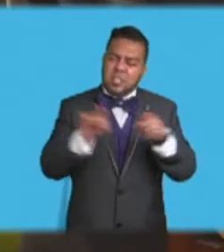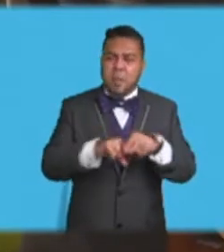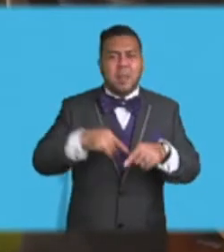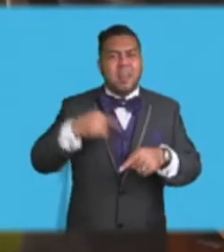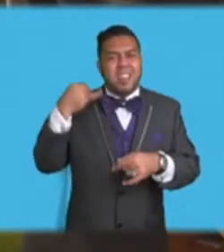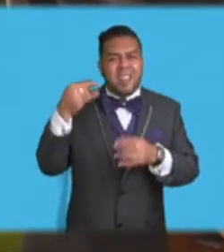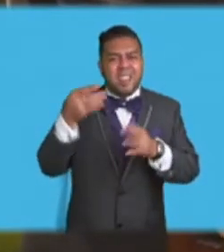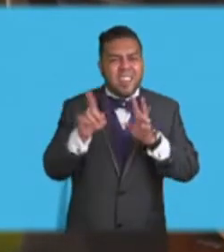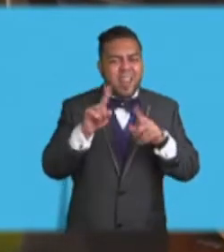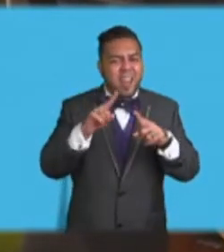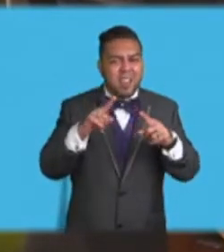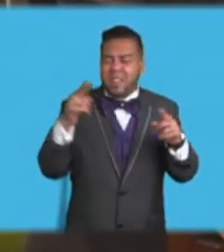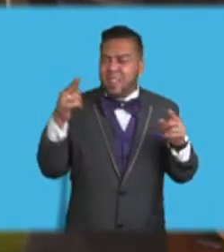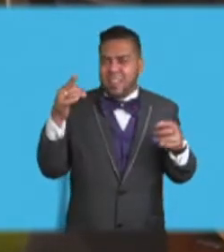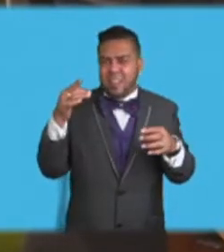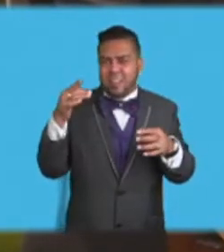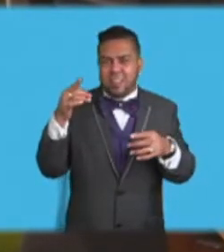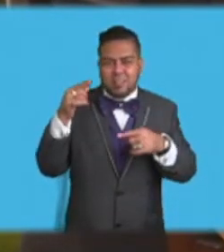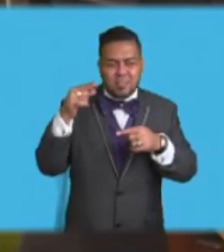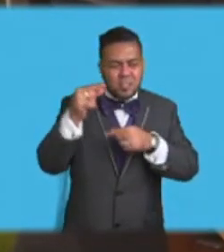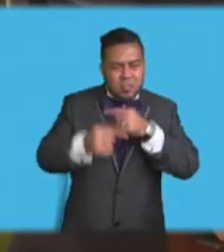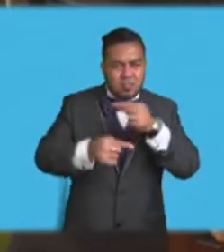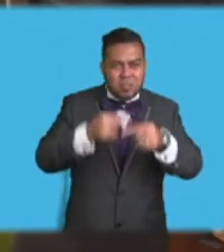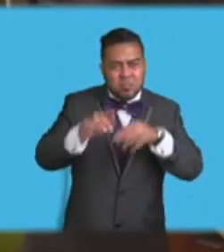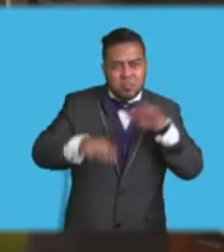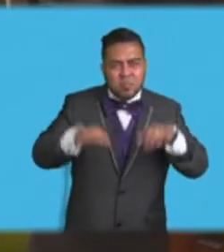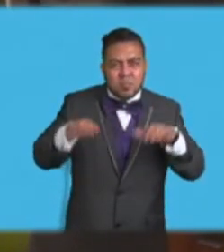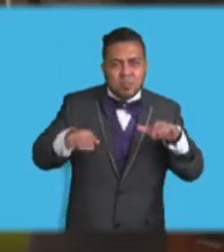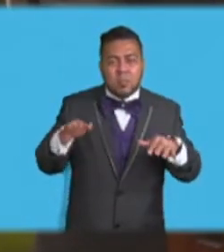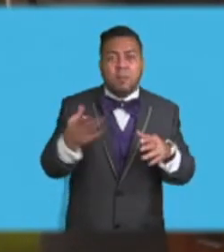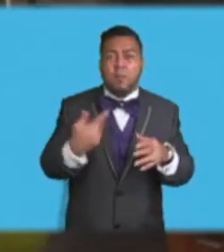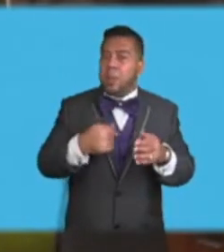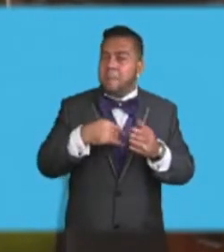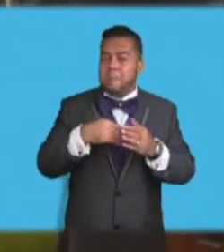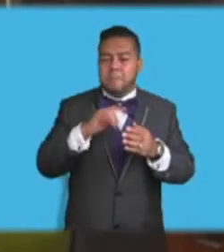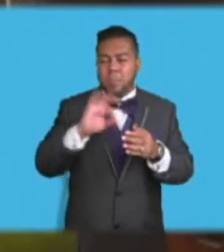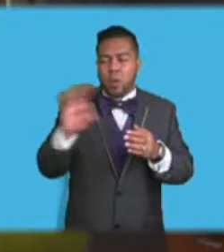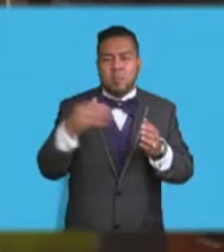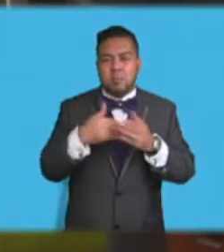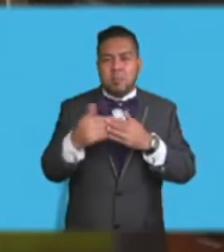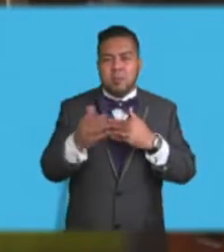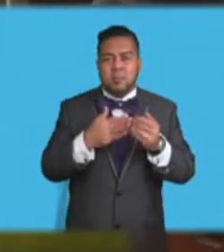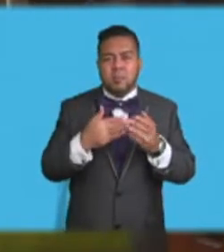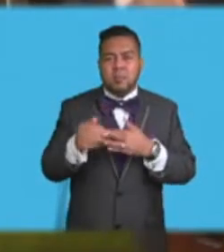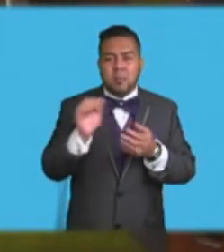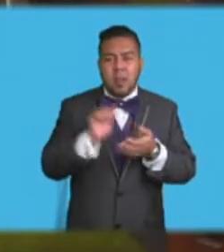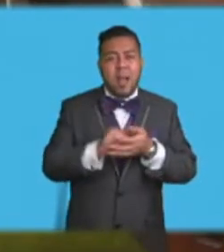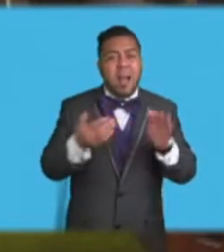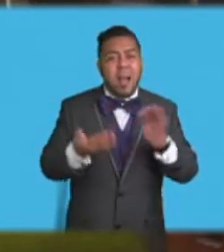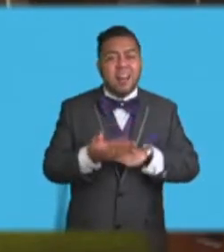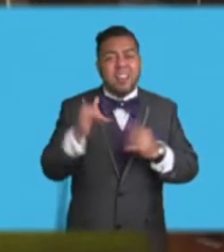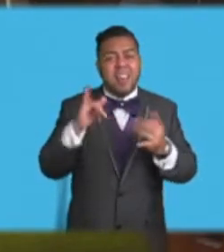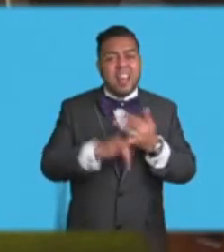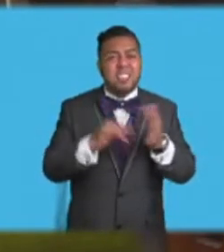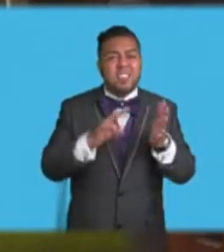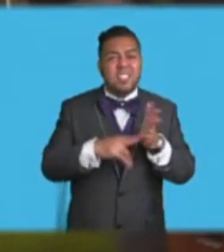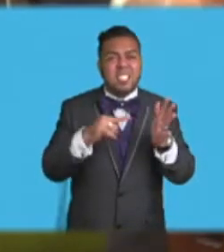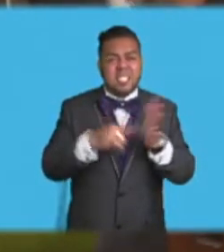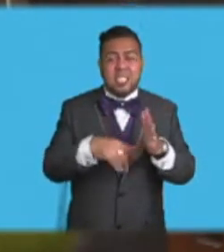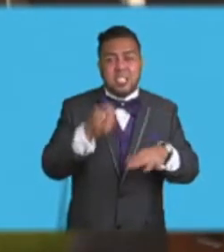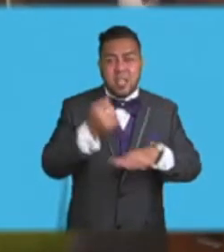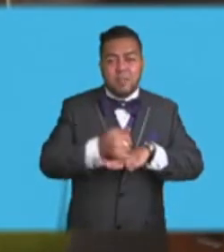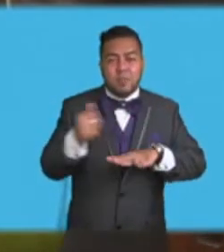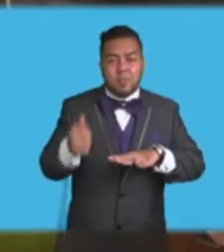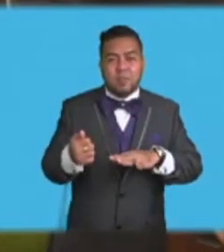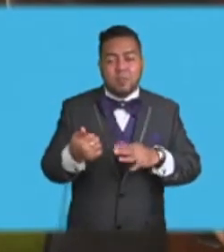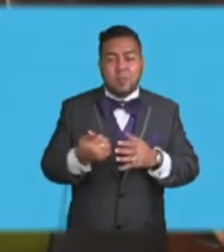and future generation has to bear the cost burden of the mismanagement of a state-owned bank under the SBT government. The Prime Minister then, of course, is